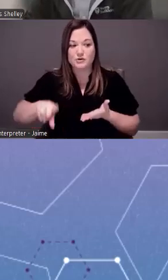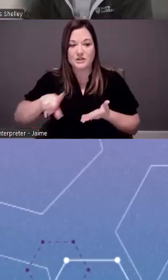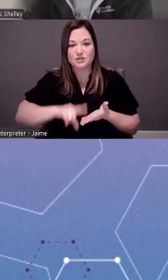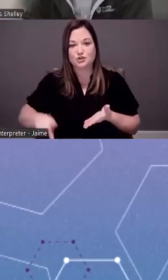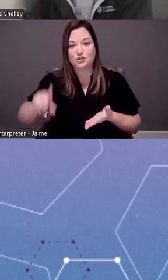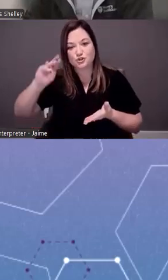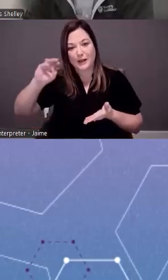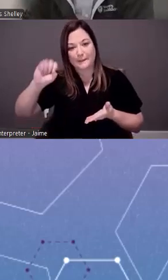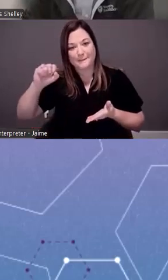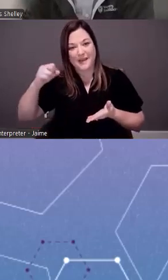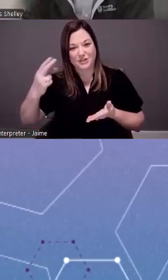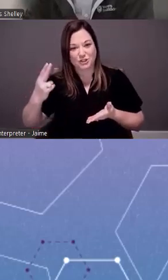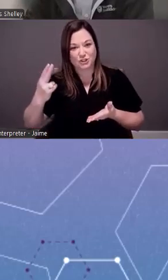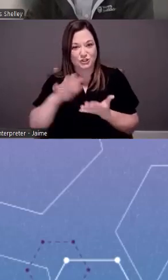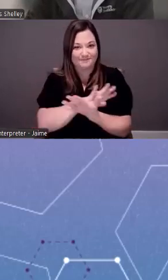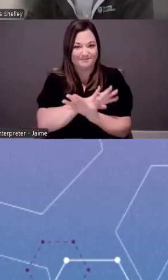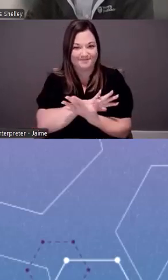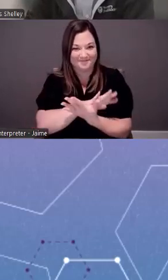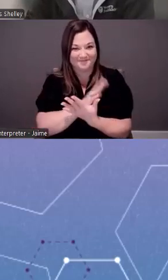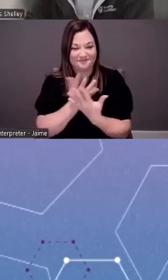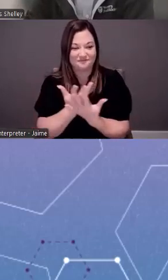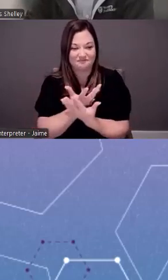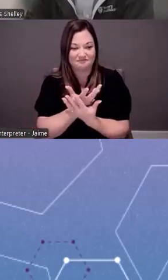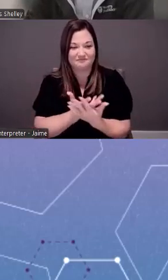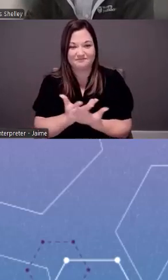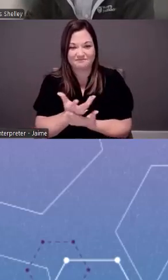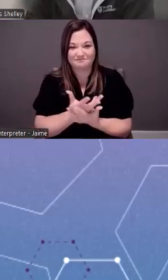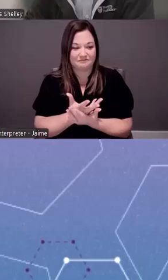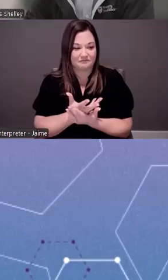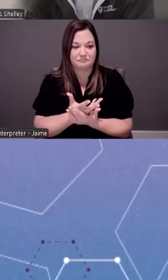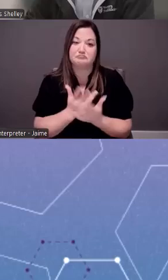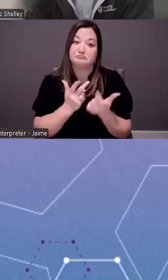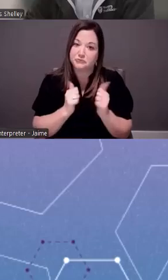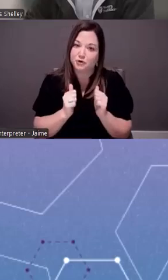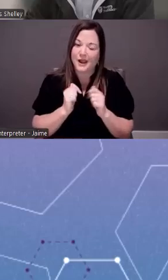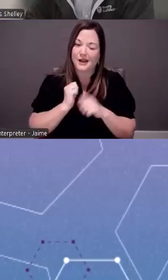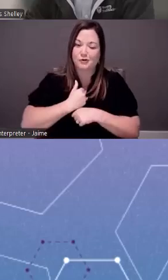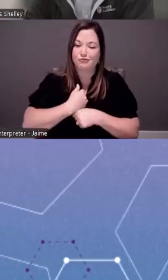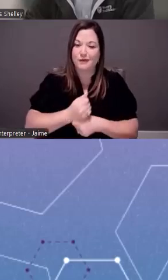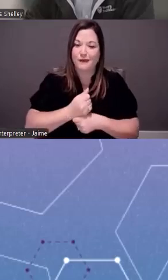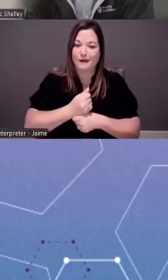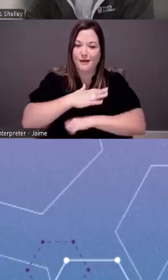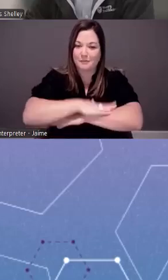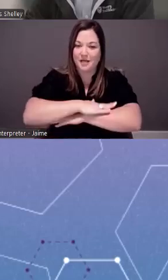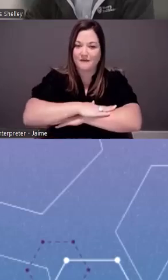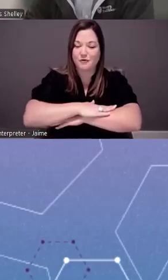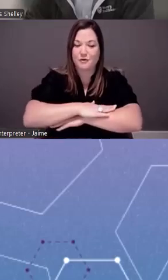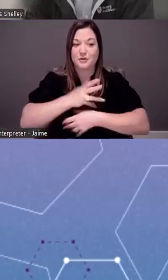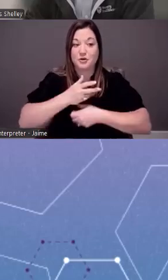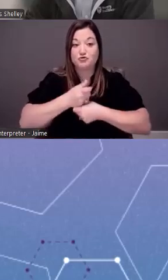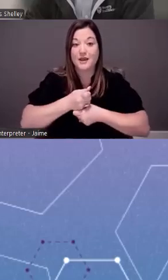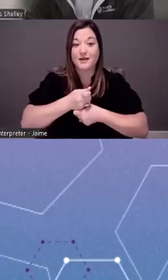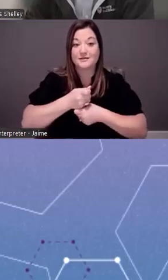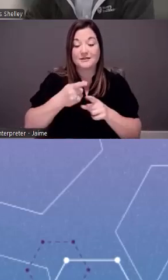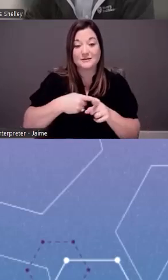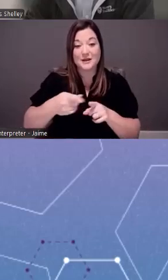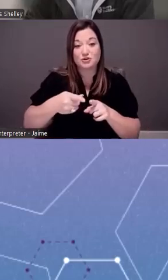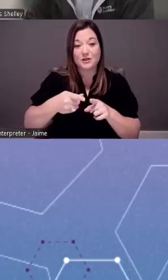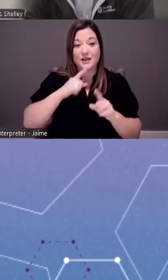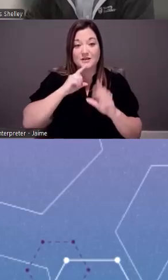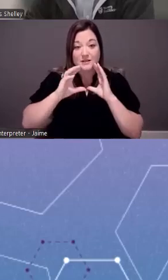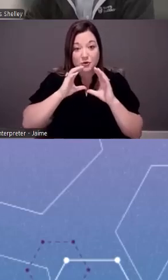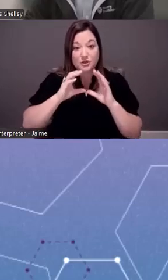which is an attempt to create a platform that provides specialized communication for research